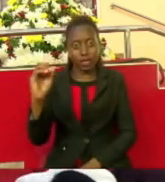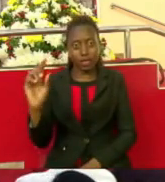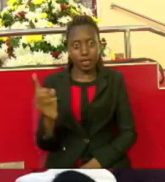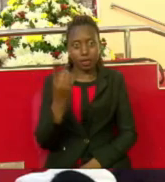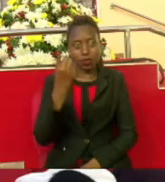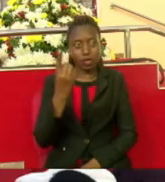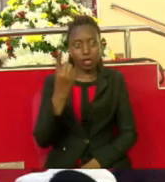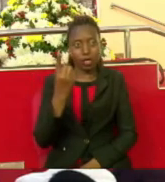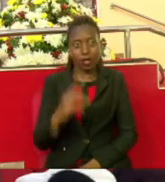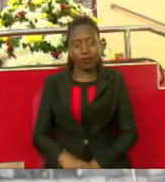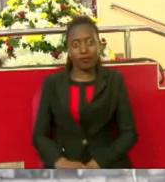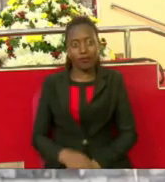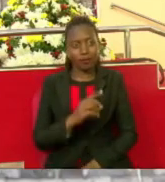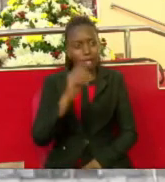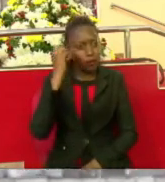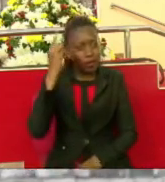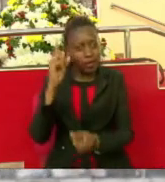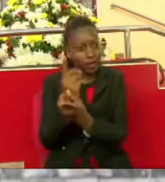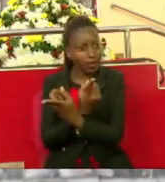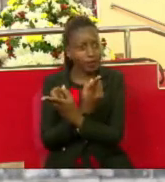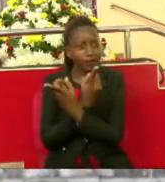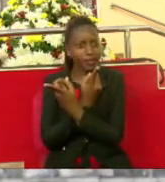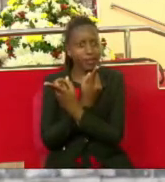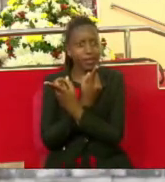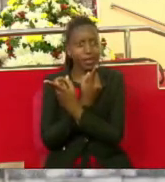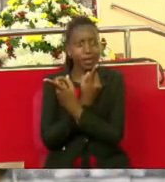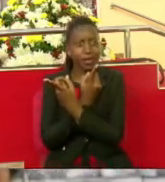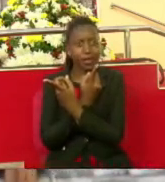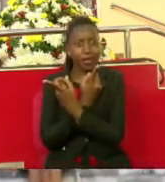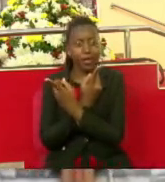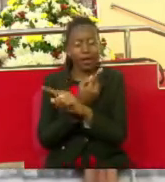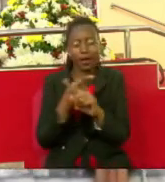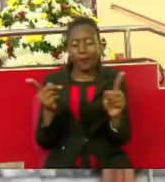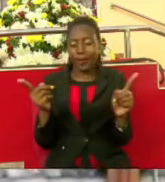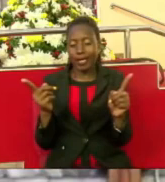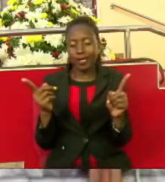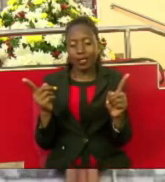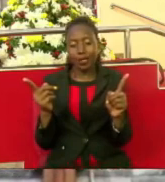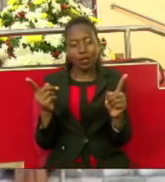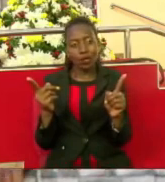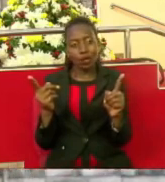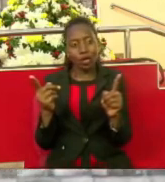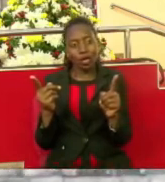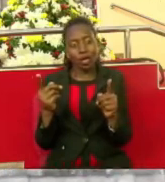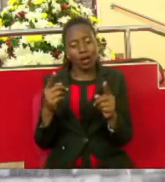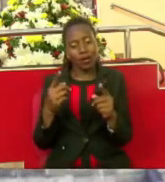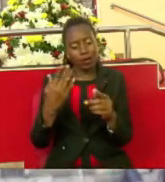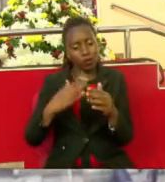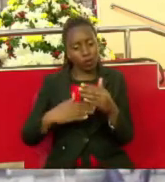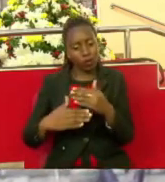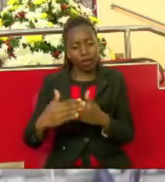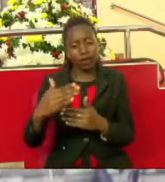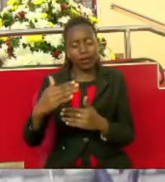30,000. Do you understand the difference? By simply going an extra mile, reaching out to come and talk to that